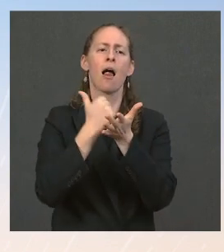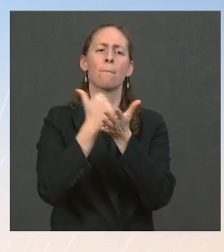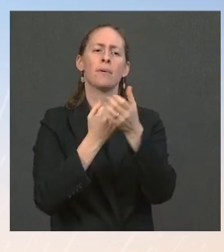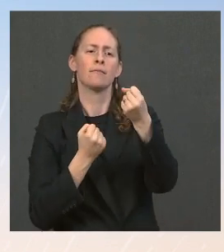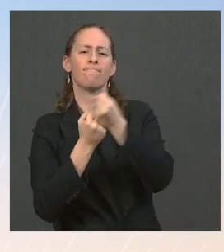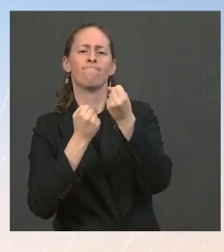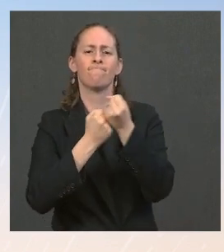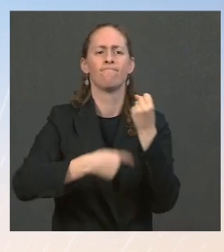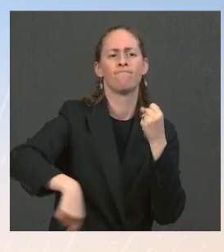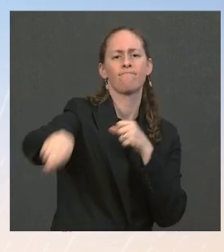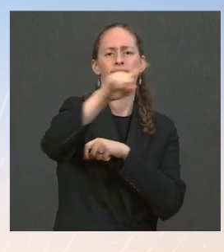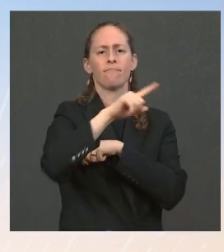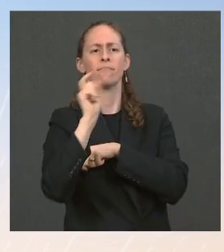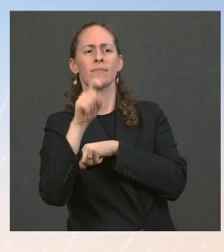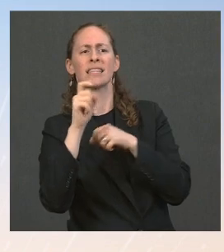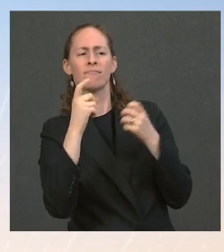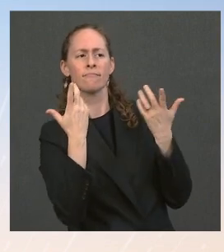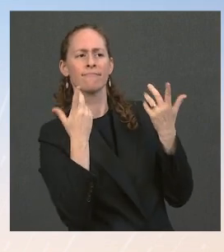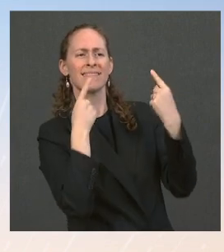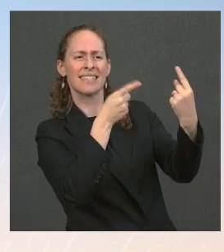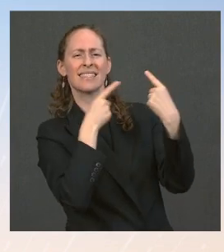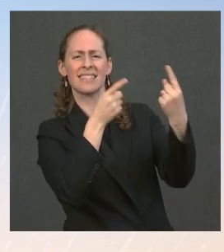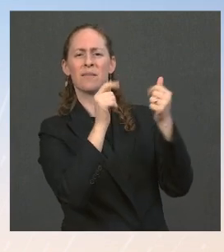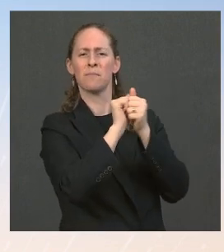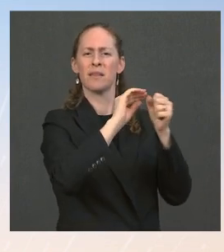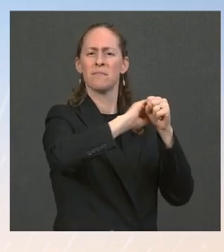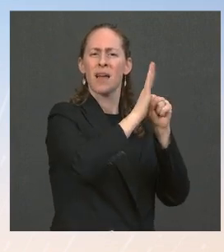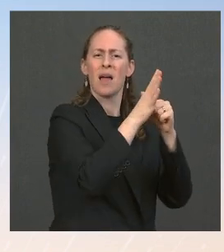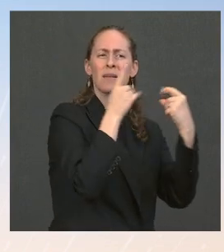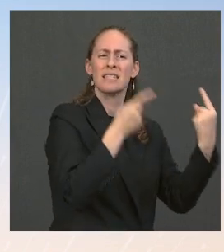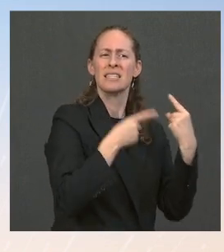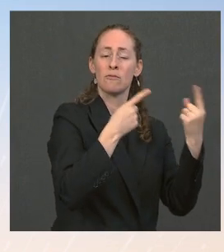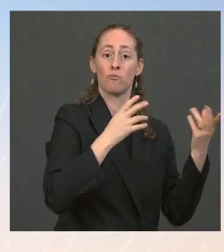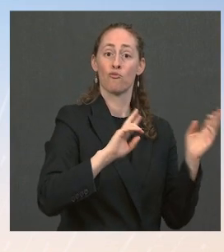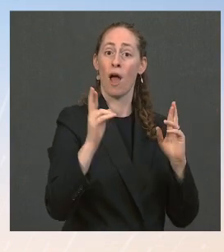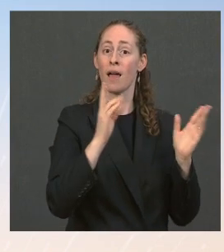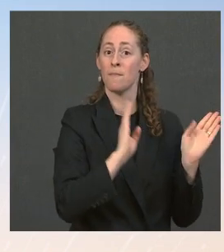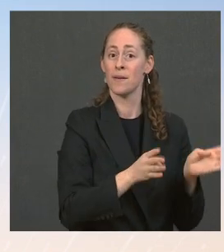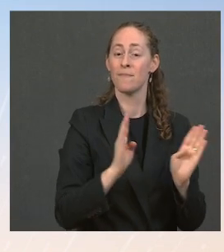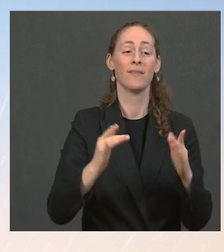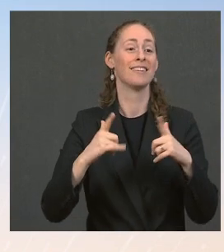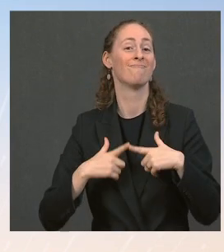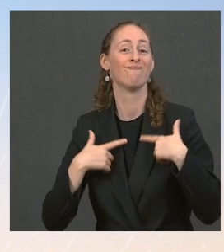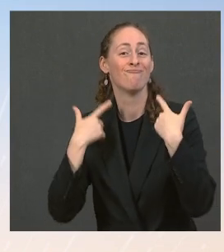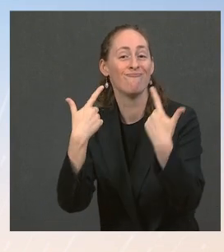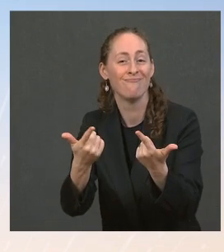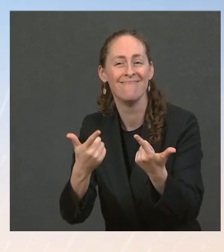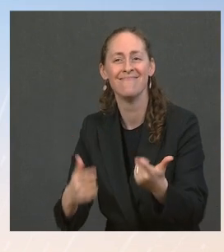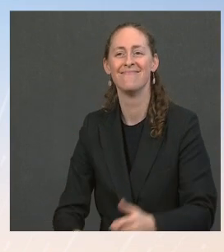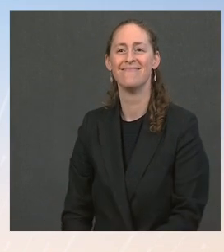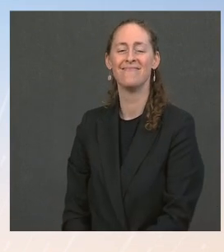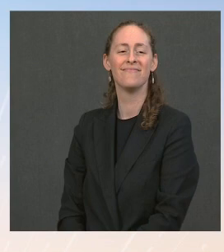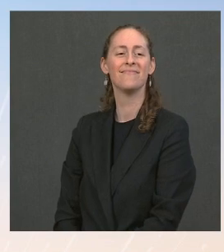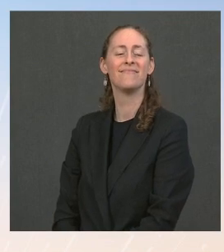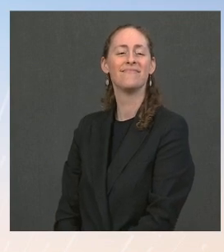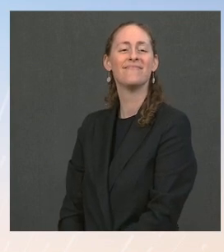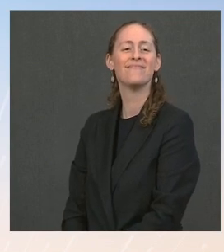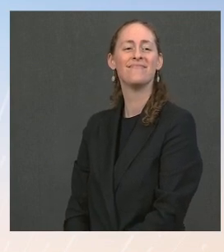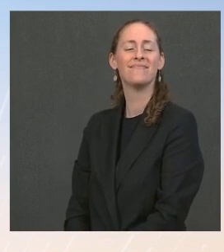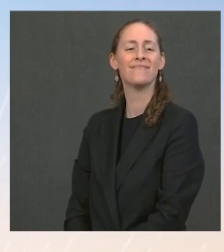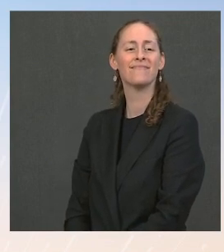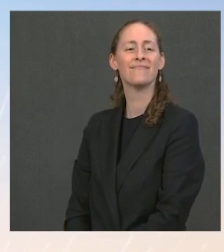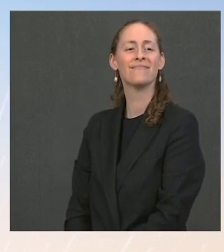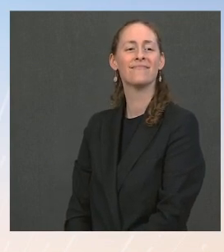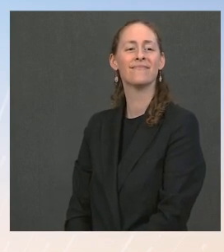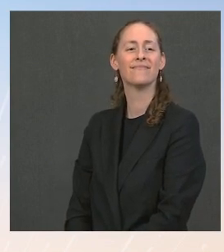for pandemic preparedness. With that, why don't you kick us off? Thanks. Media along the border have reported that